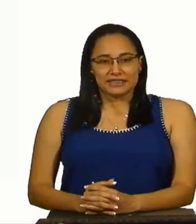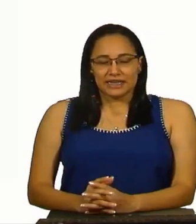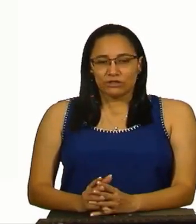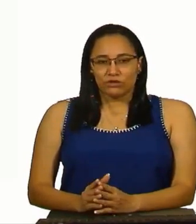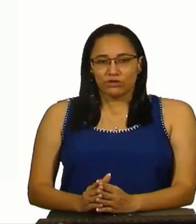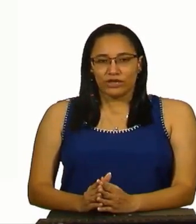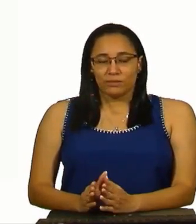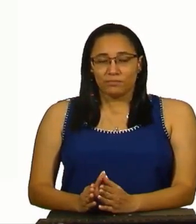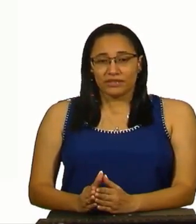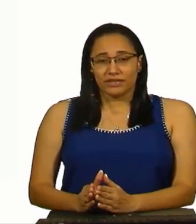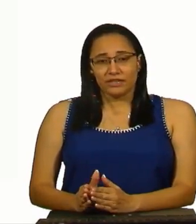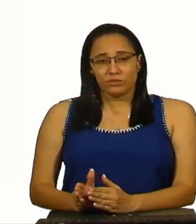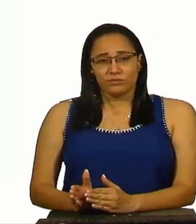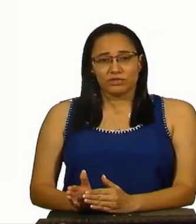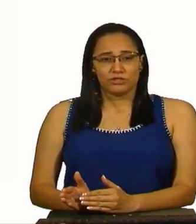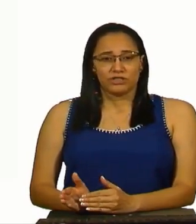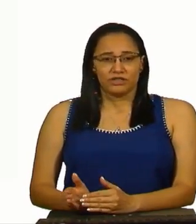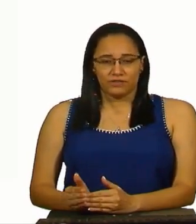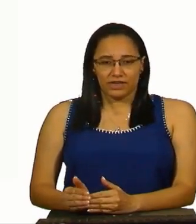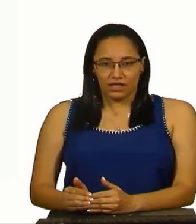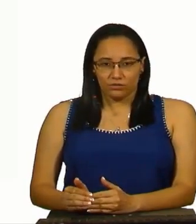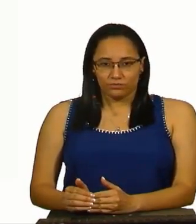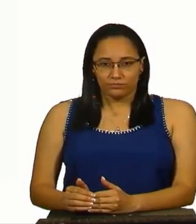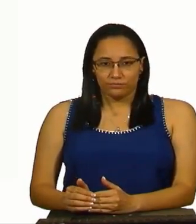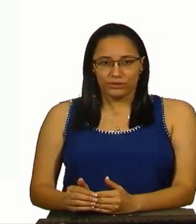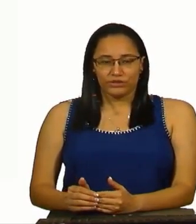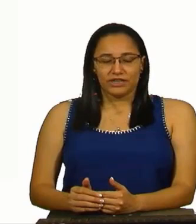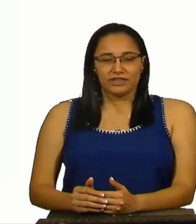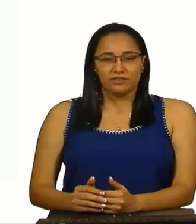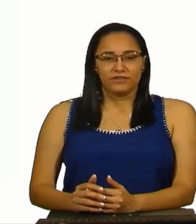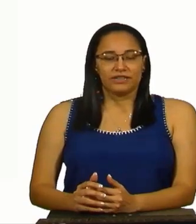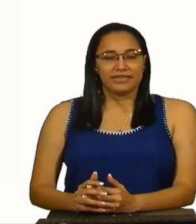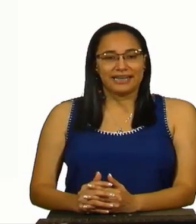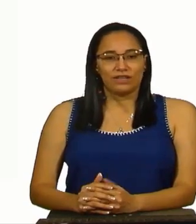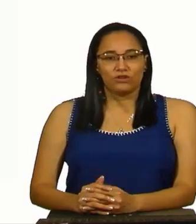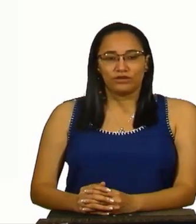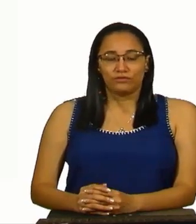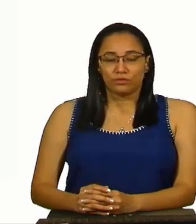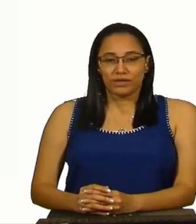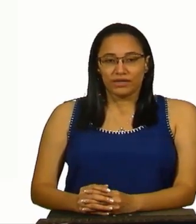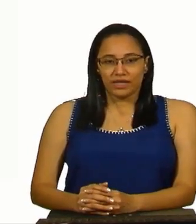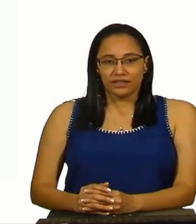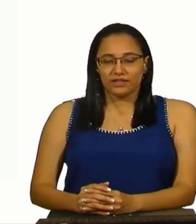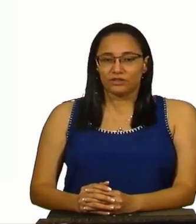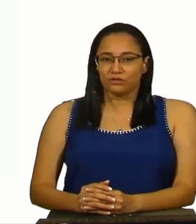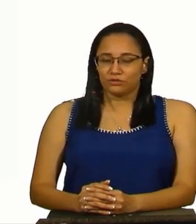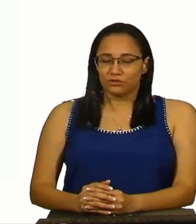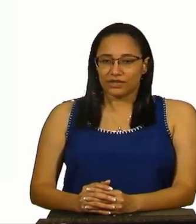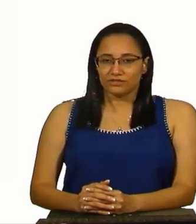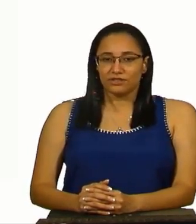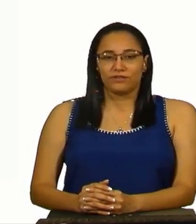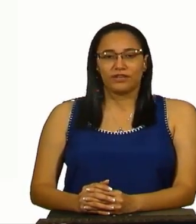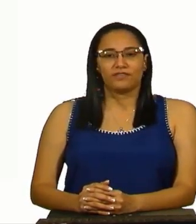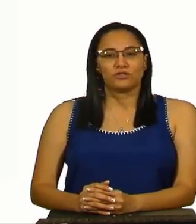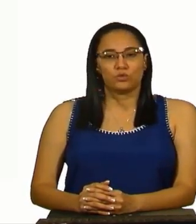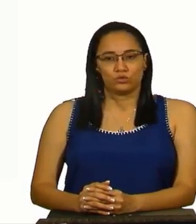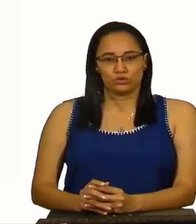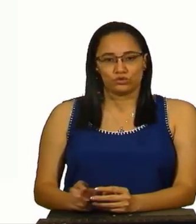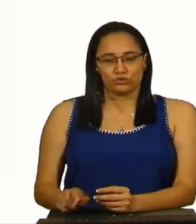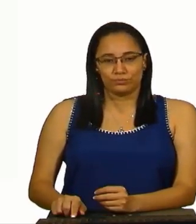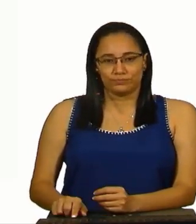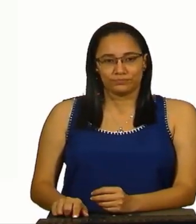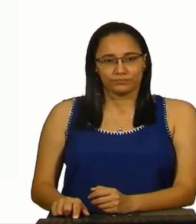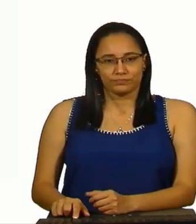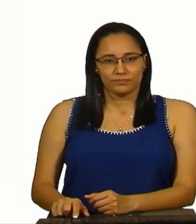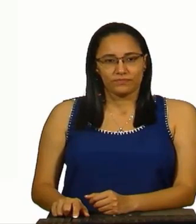casi teniendo el mismo significado, pero tienen diferentes grados de formalidad y en todo caso diferentes